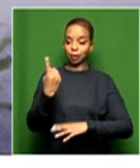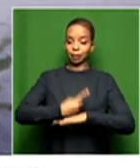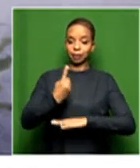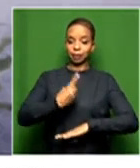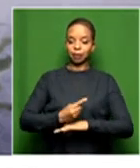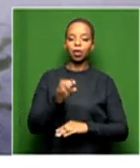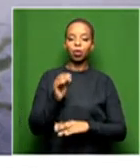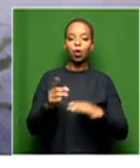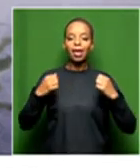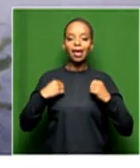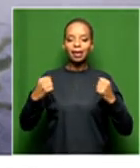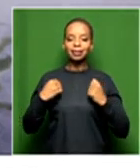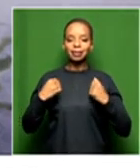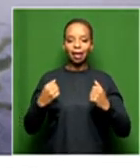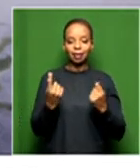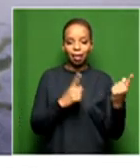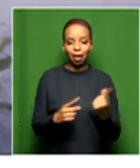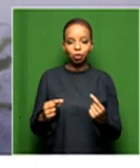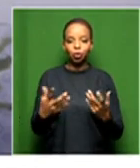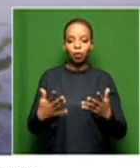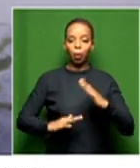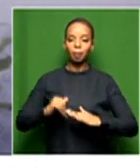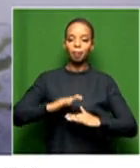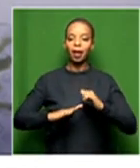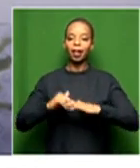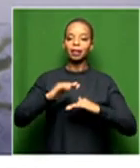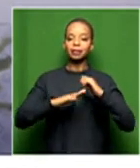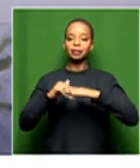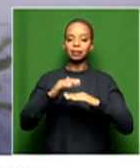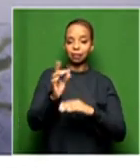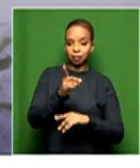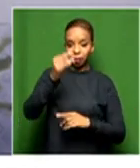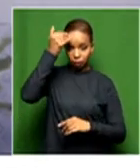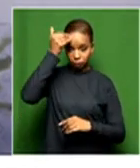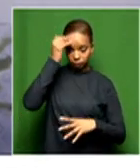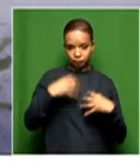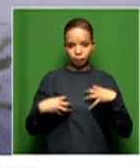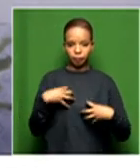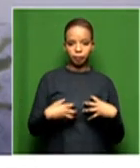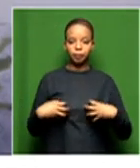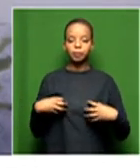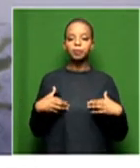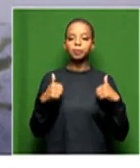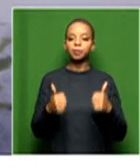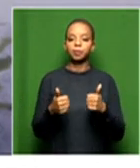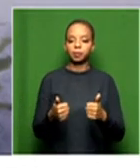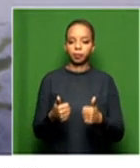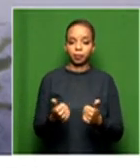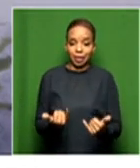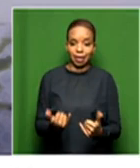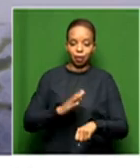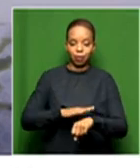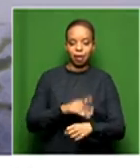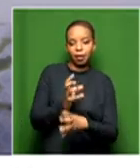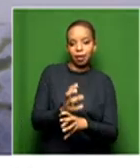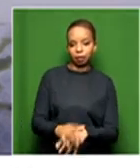exercises being done to build and maintain psychological and emotional well-being amidst this very difficult time. Now, the